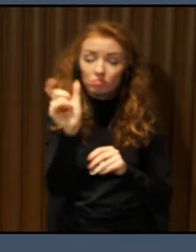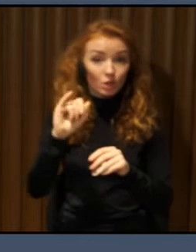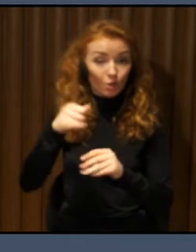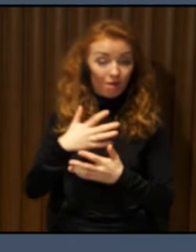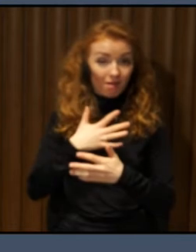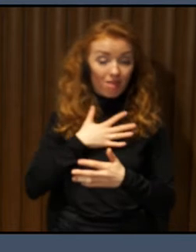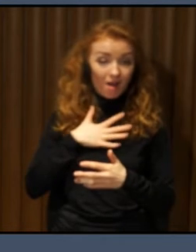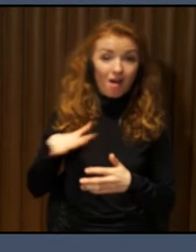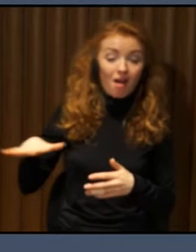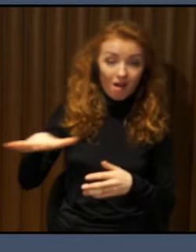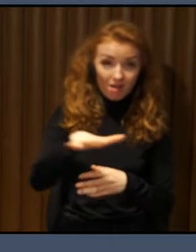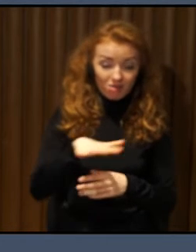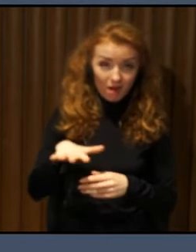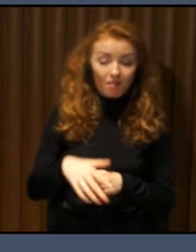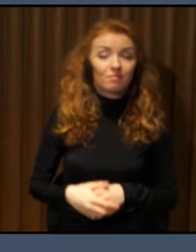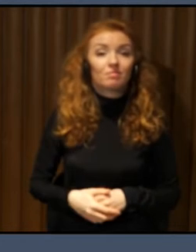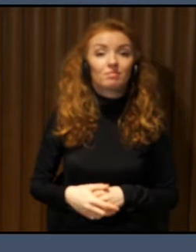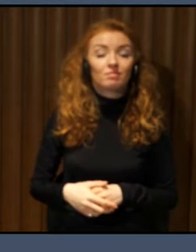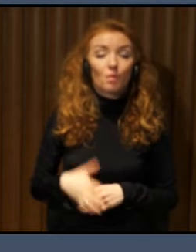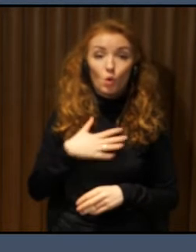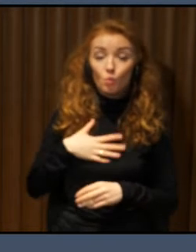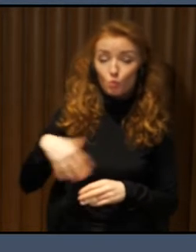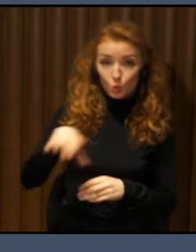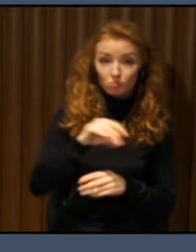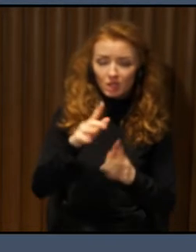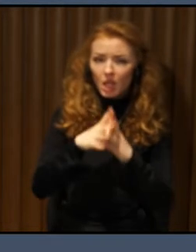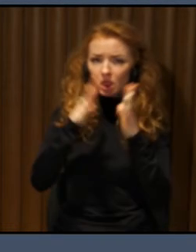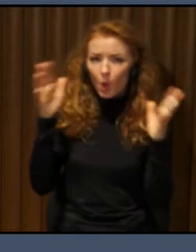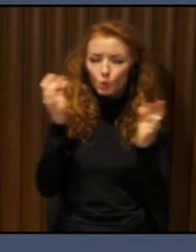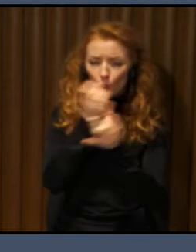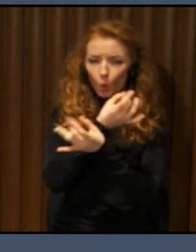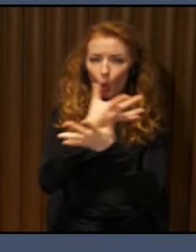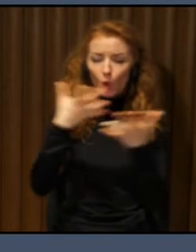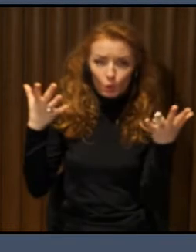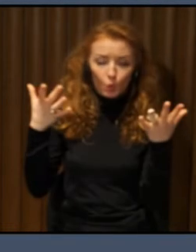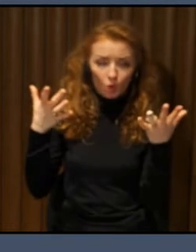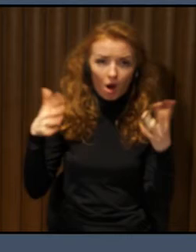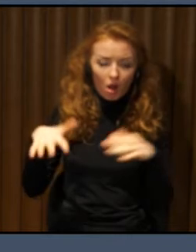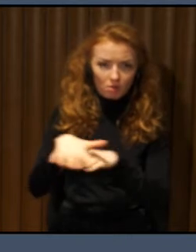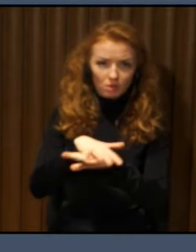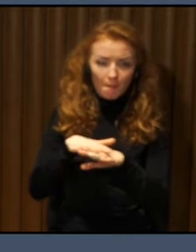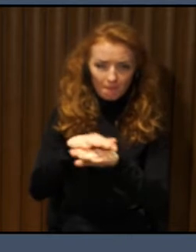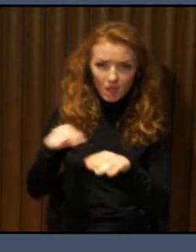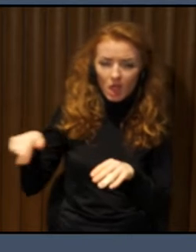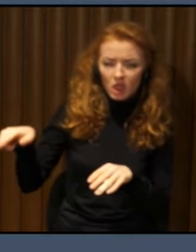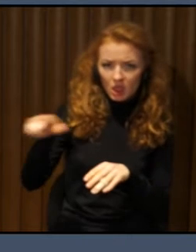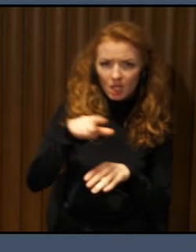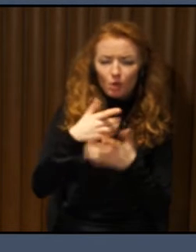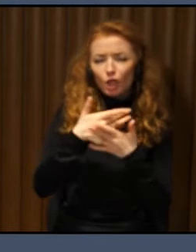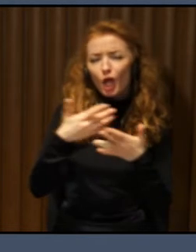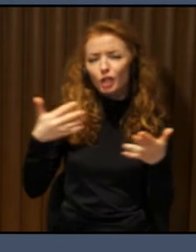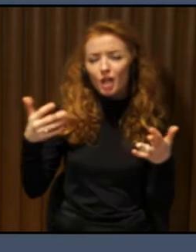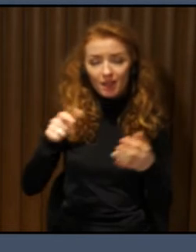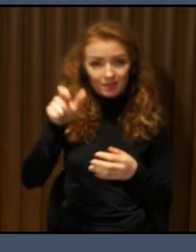um, large multicultural population, so English may not be your first language as well. So you may not know the technical terms to